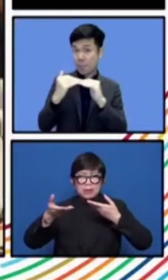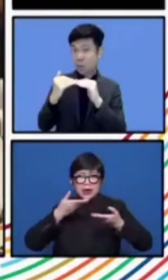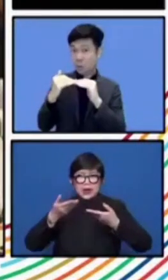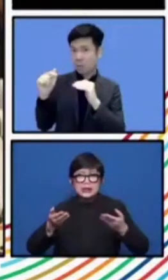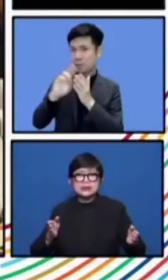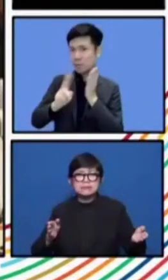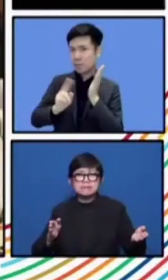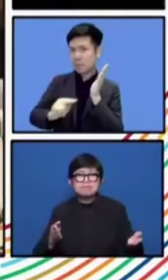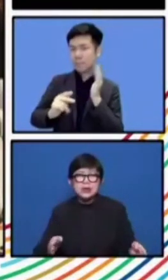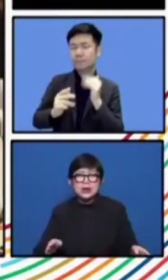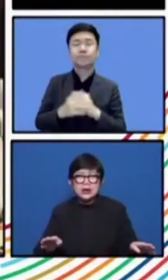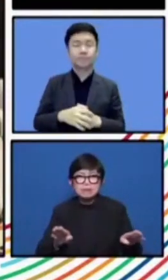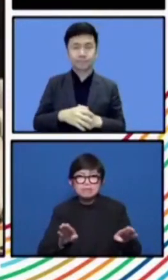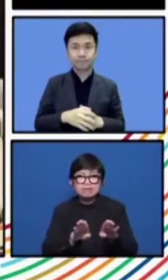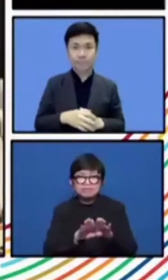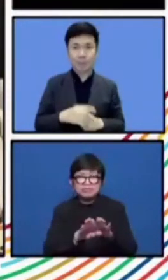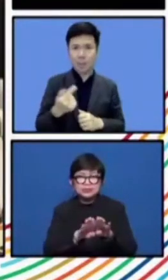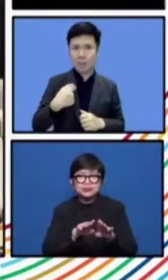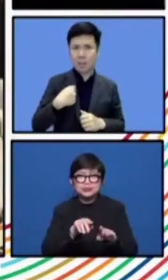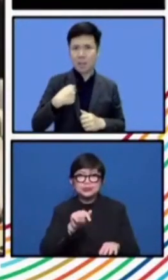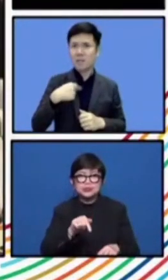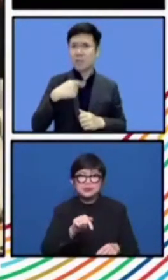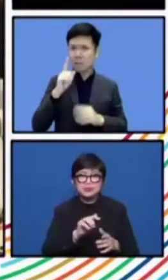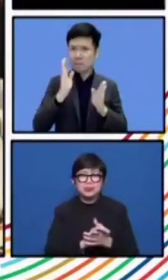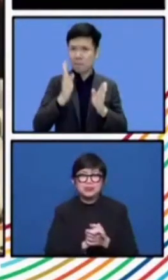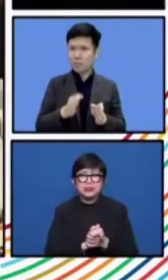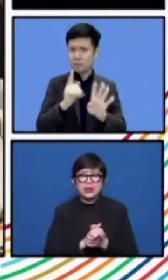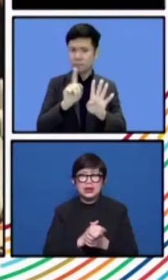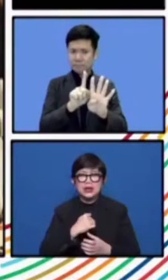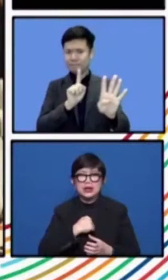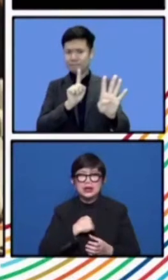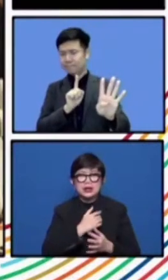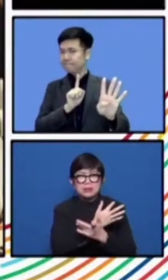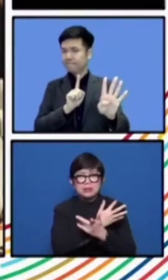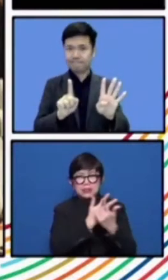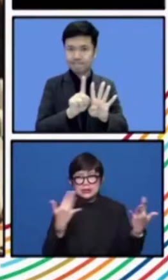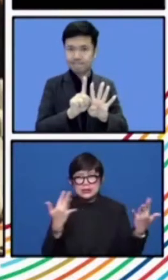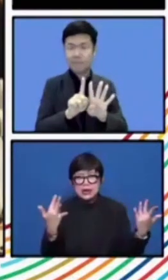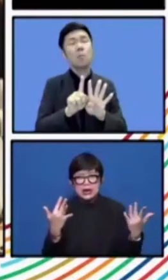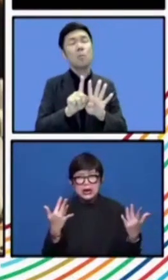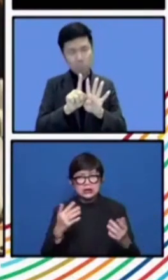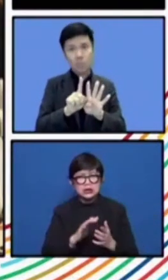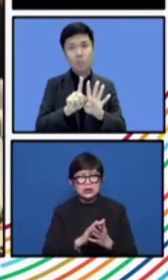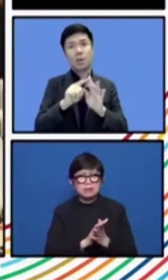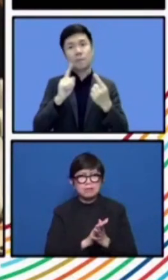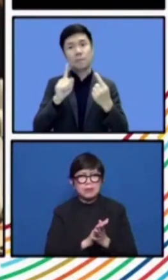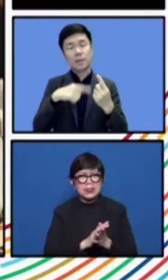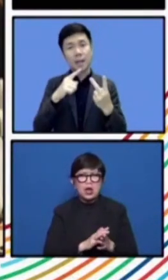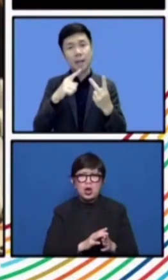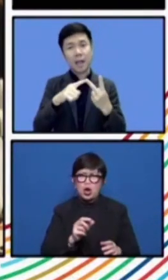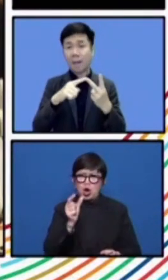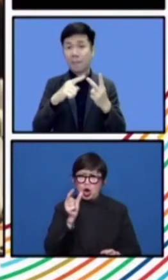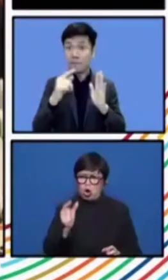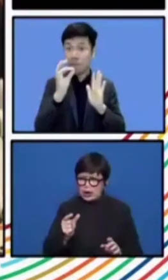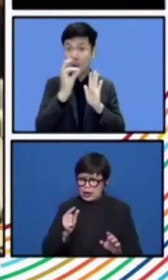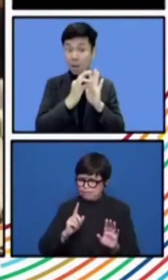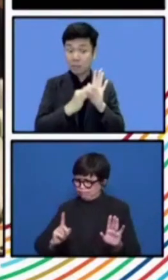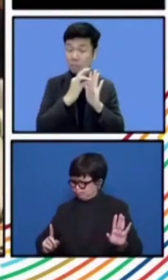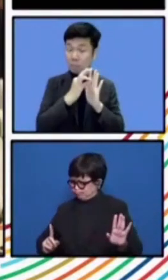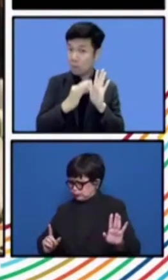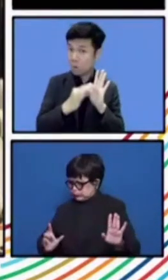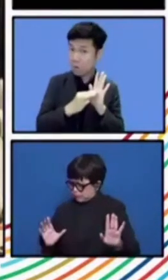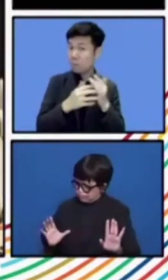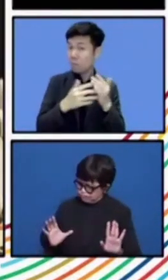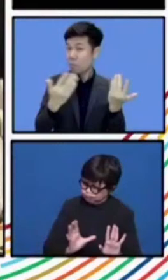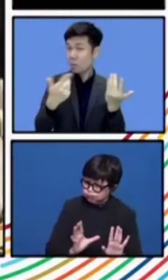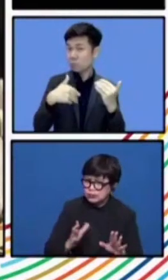with the vision of a society that leaves no one behind in its development journey and creates policies and services for a